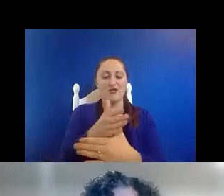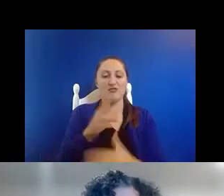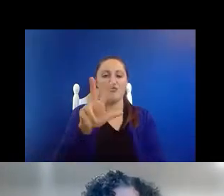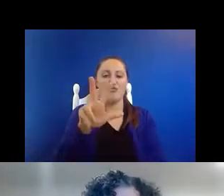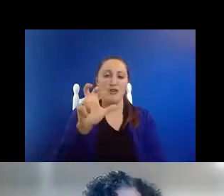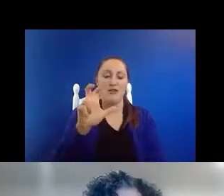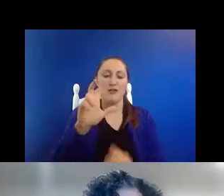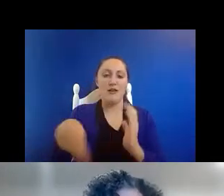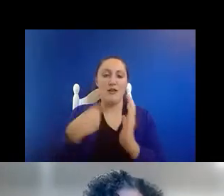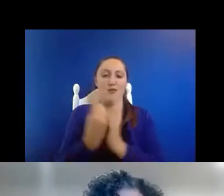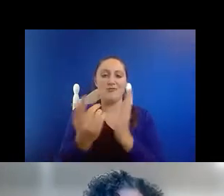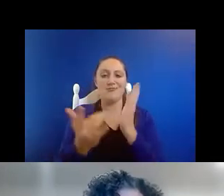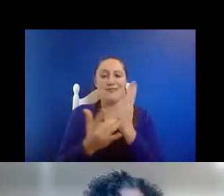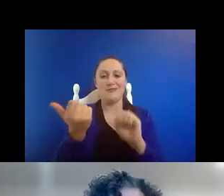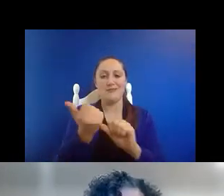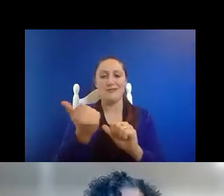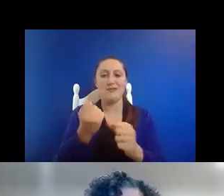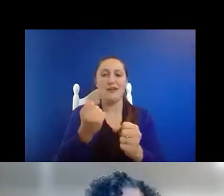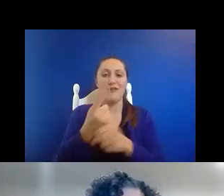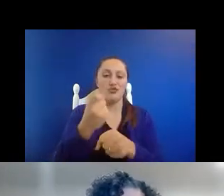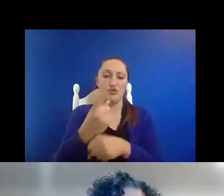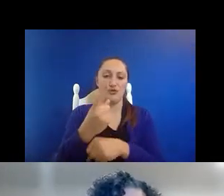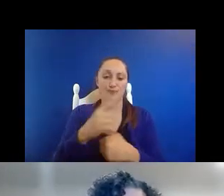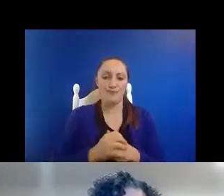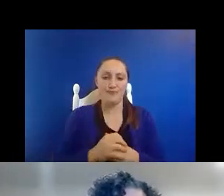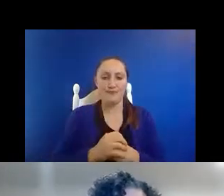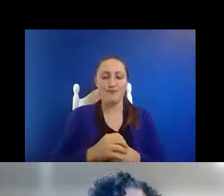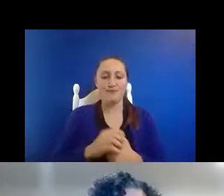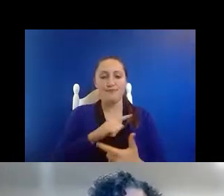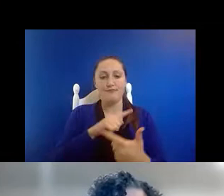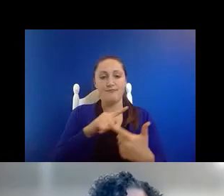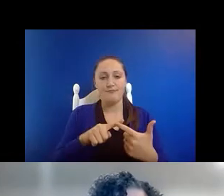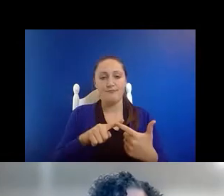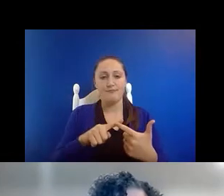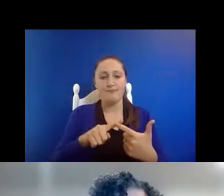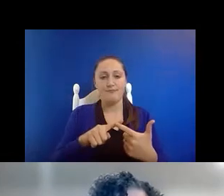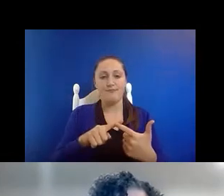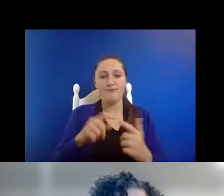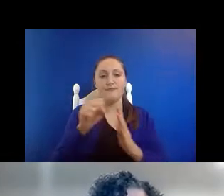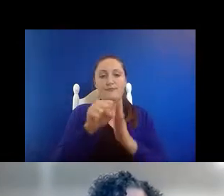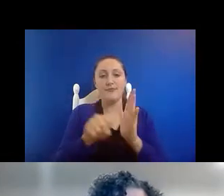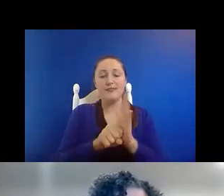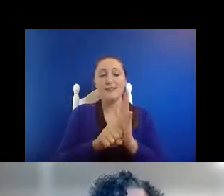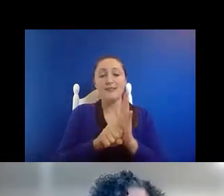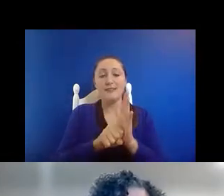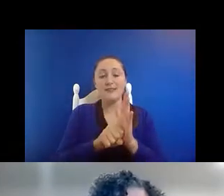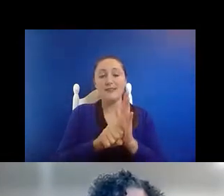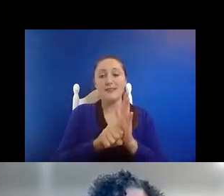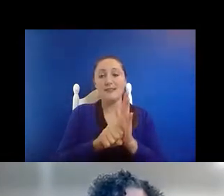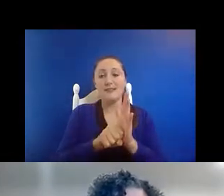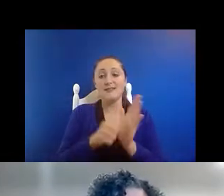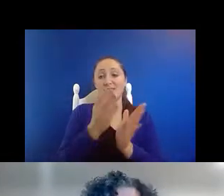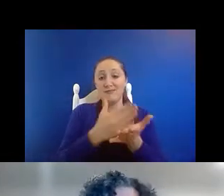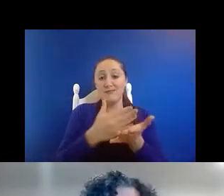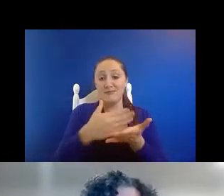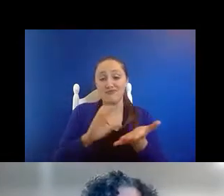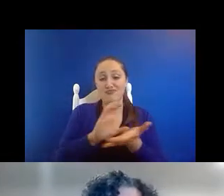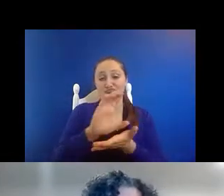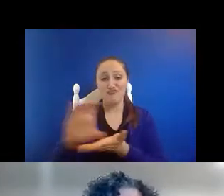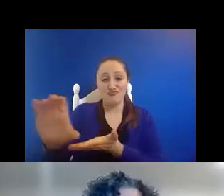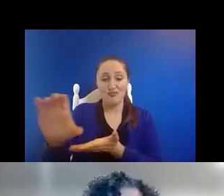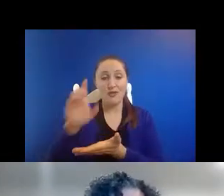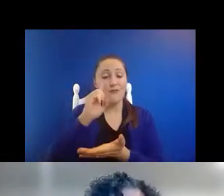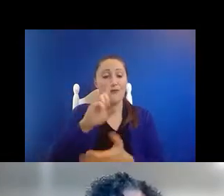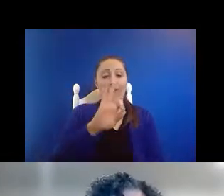of technical assistance per year. Second, the state appropriation that we received for fiscal year 18